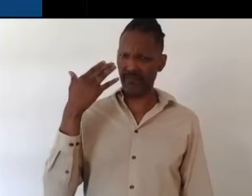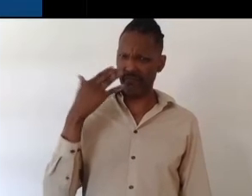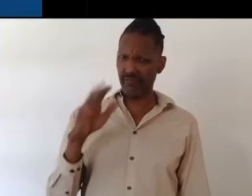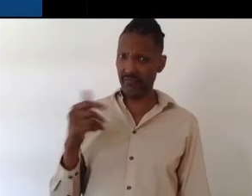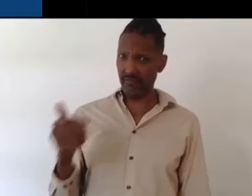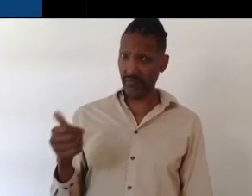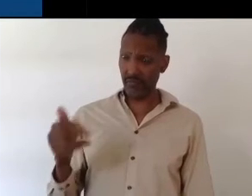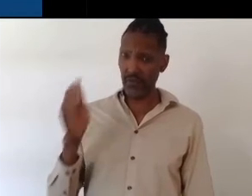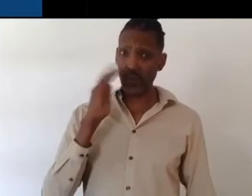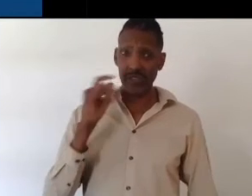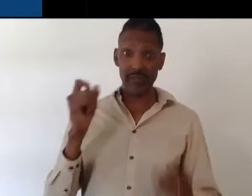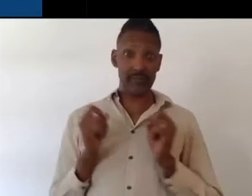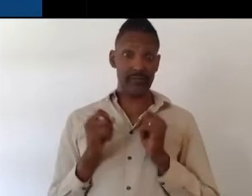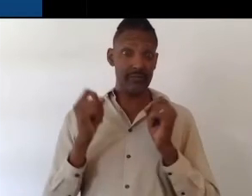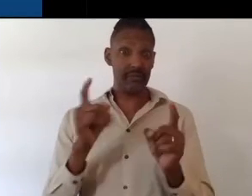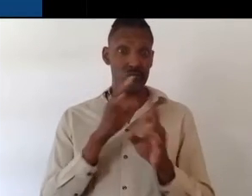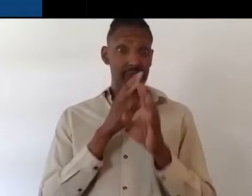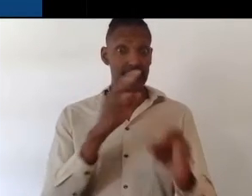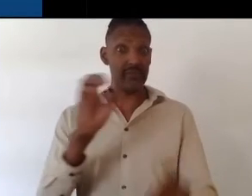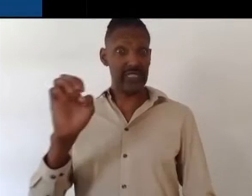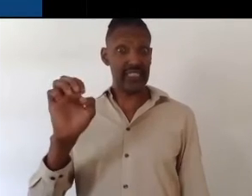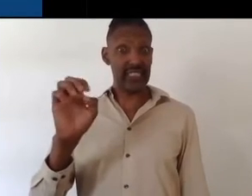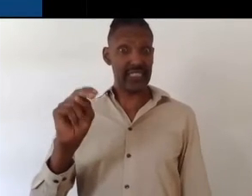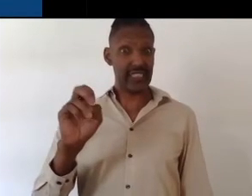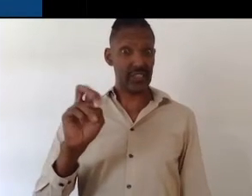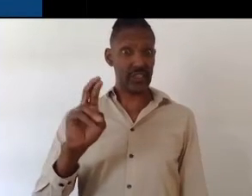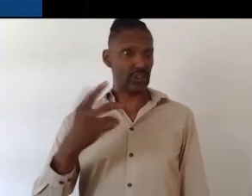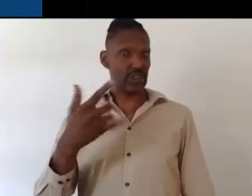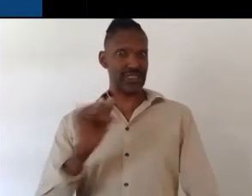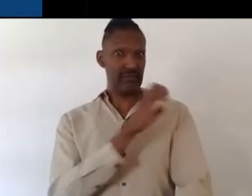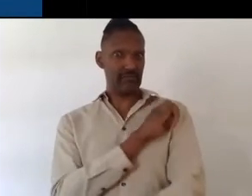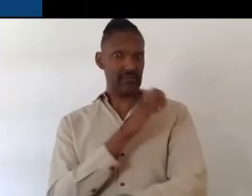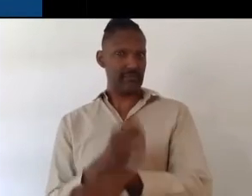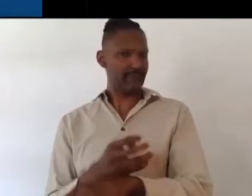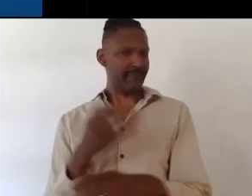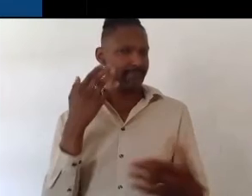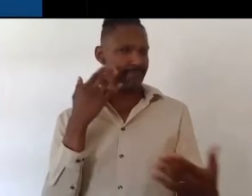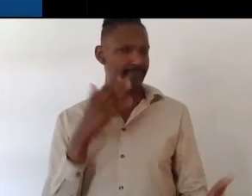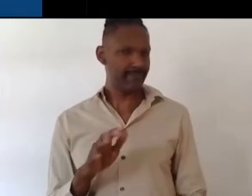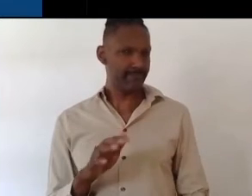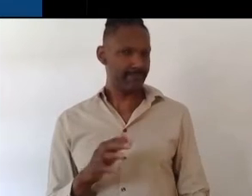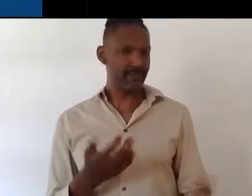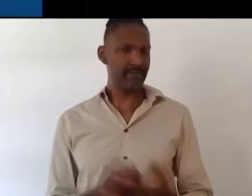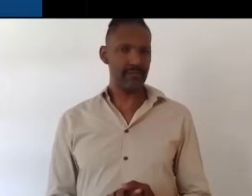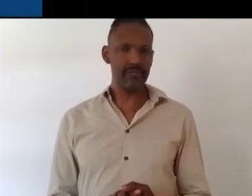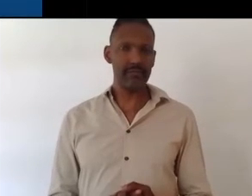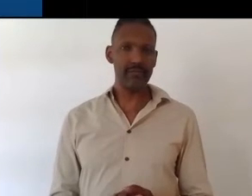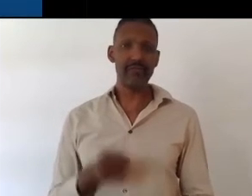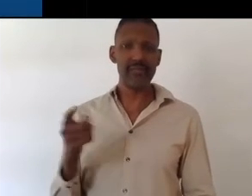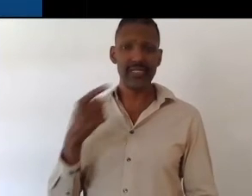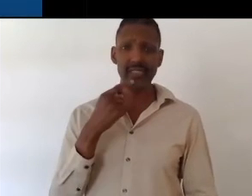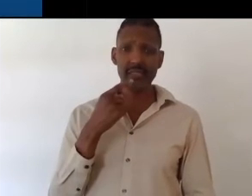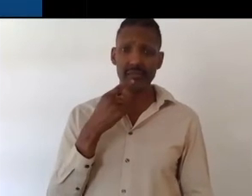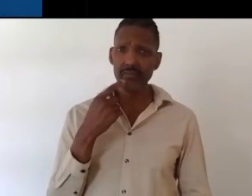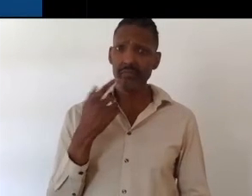what was making the hot glue tool work.